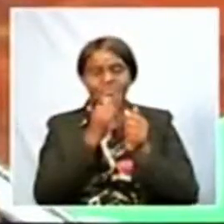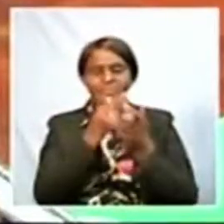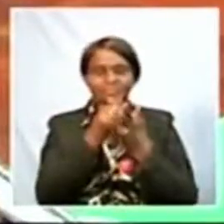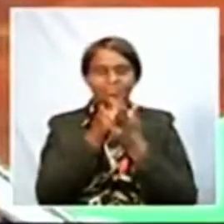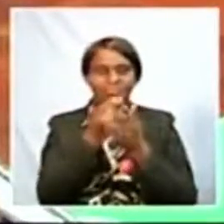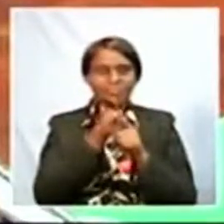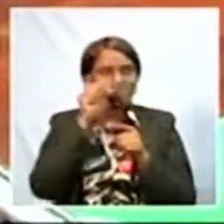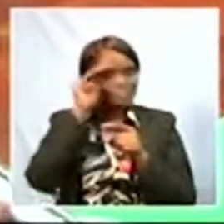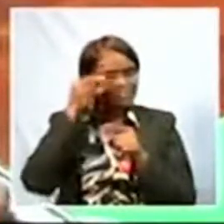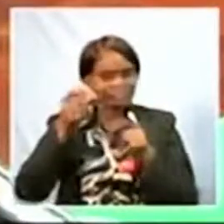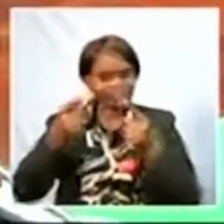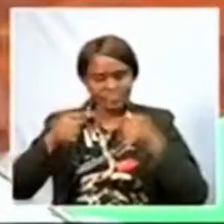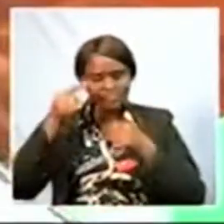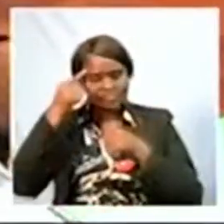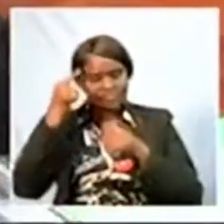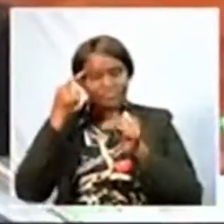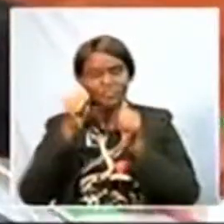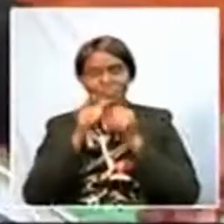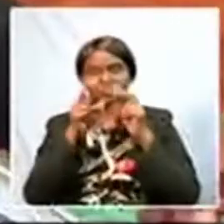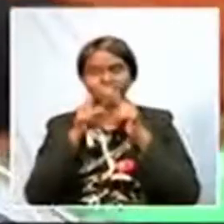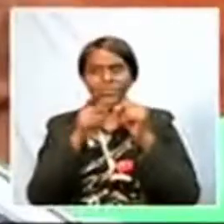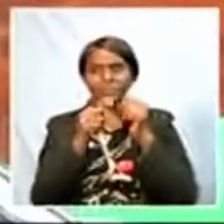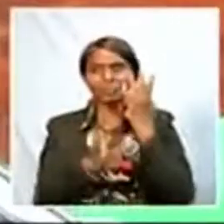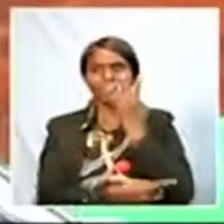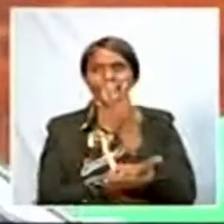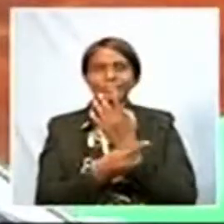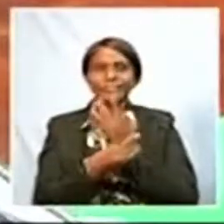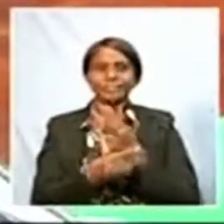Ministry of Local Government and Rural Development.